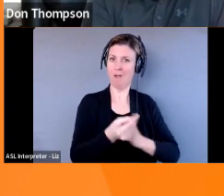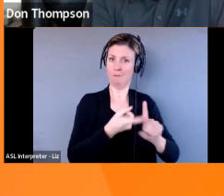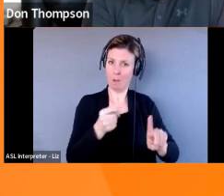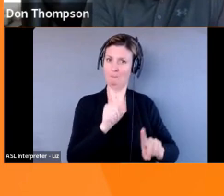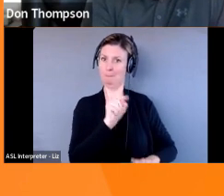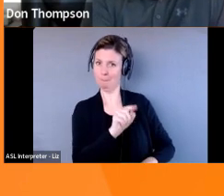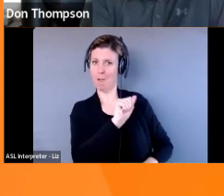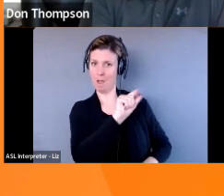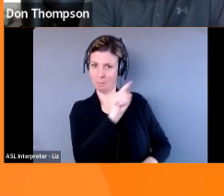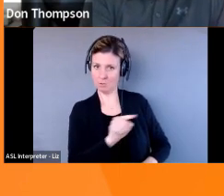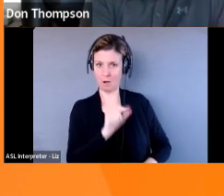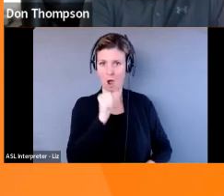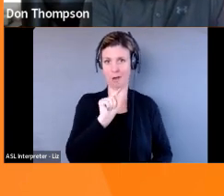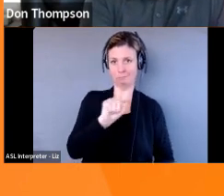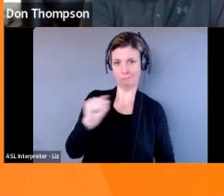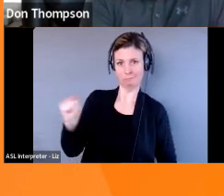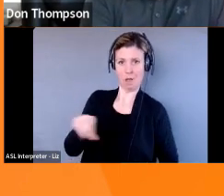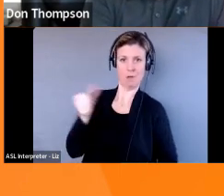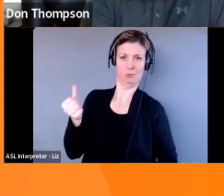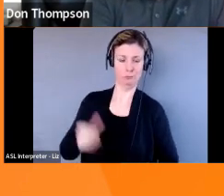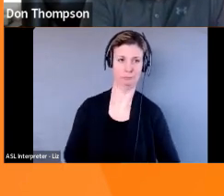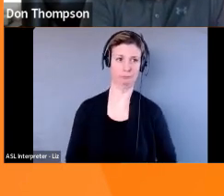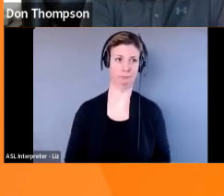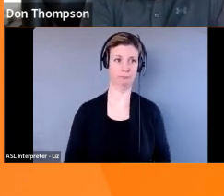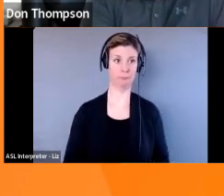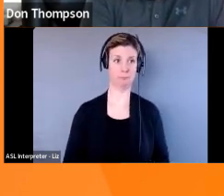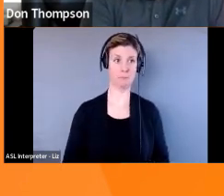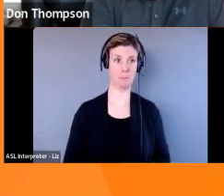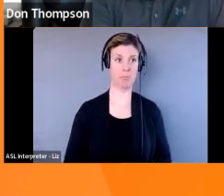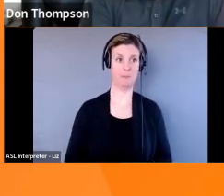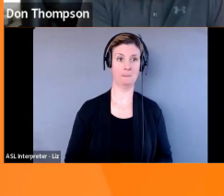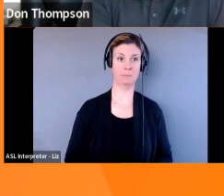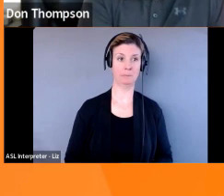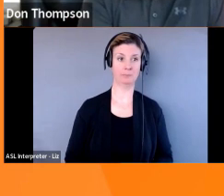Okay. So this is our bump.